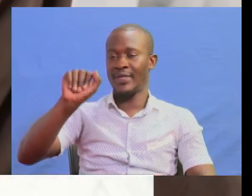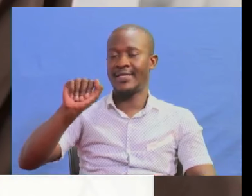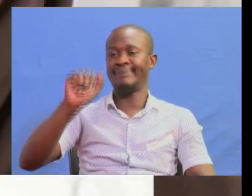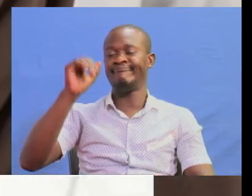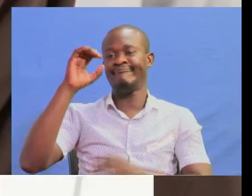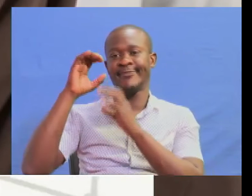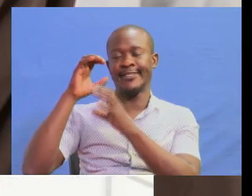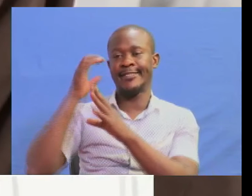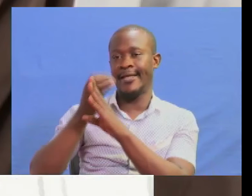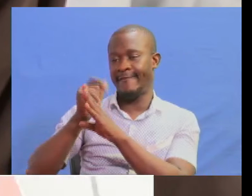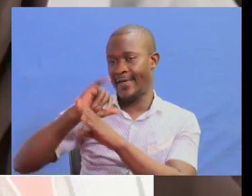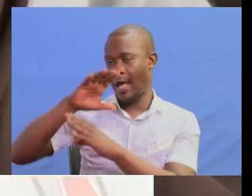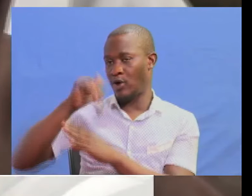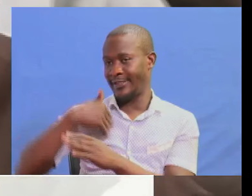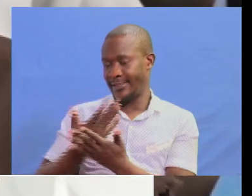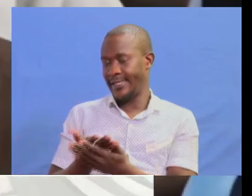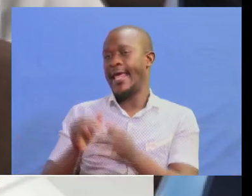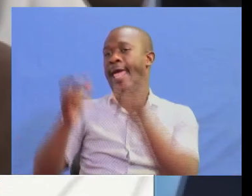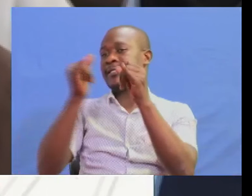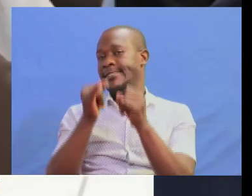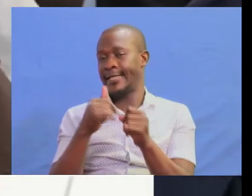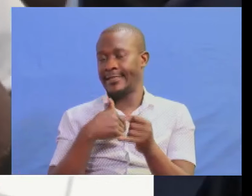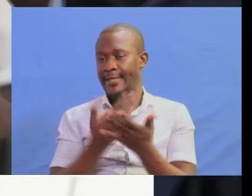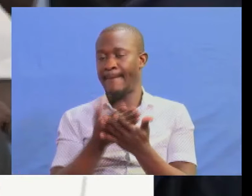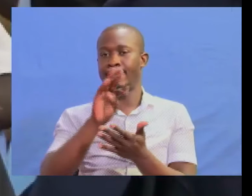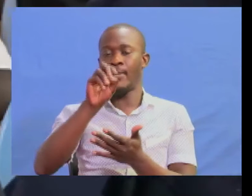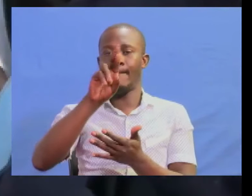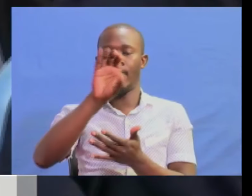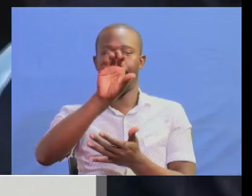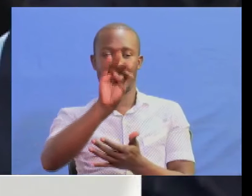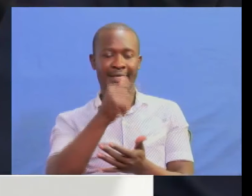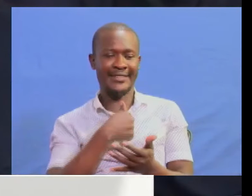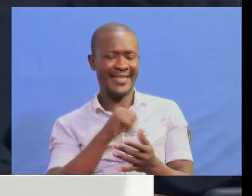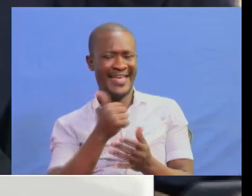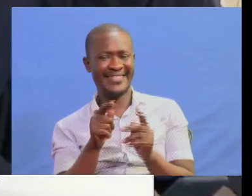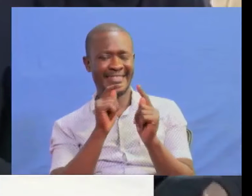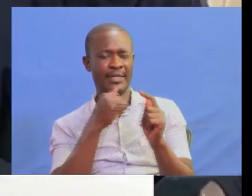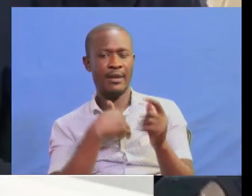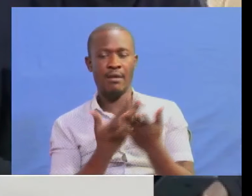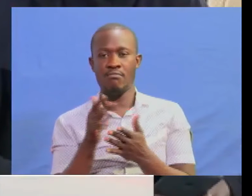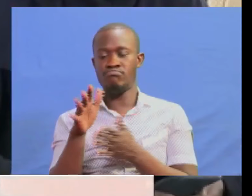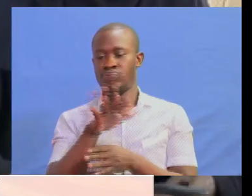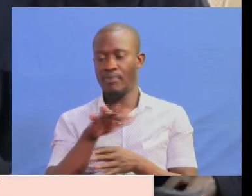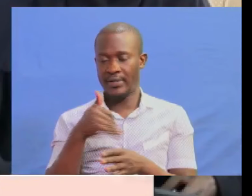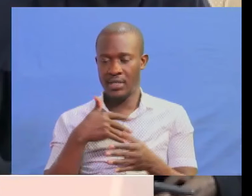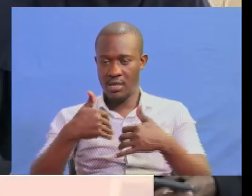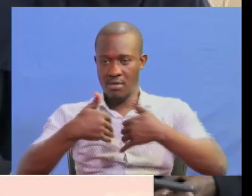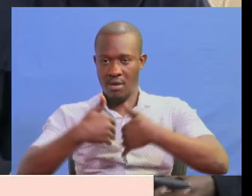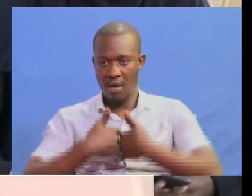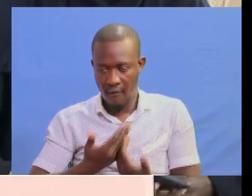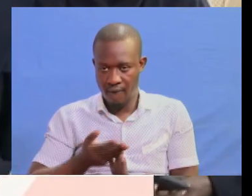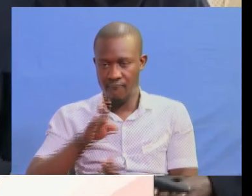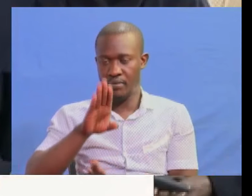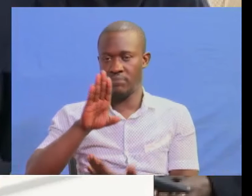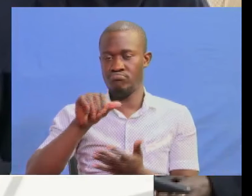Kilifi County is home to the internationally acclaimed San Marco Project, an Italian space research facility that hosts the Luigi